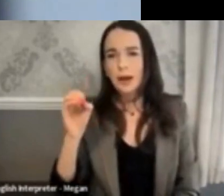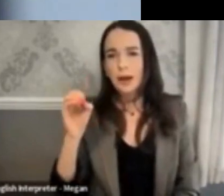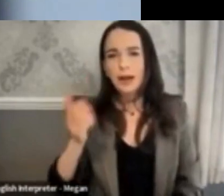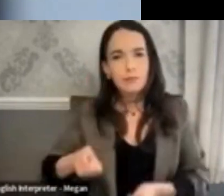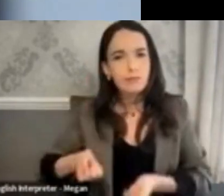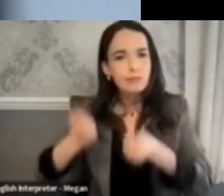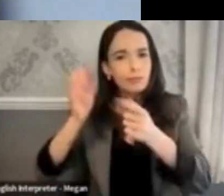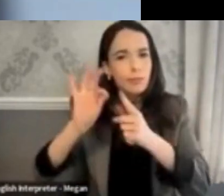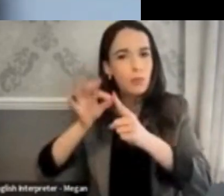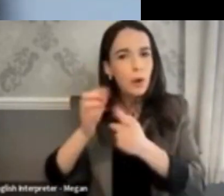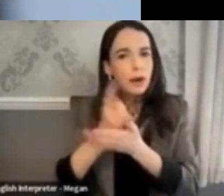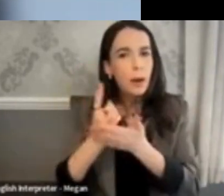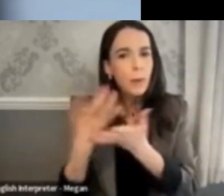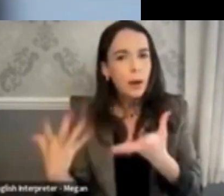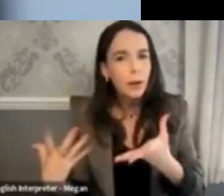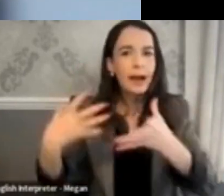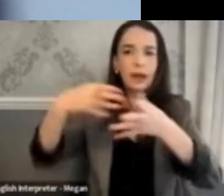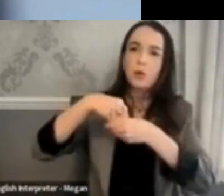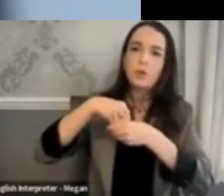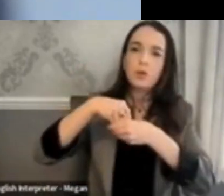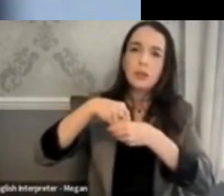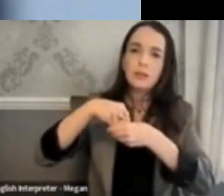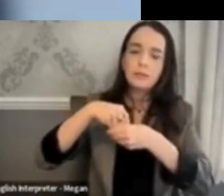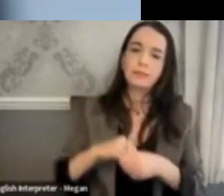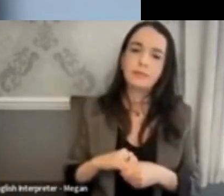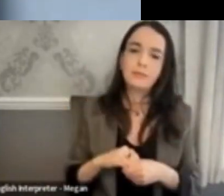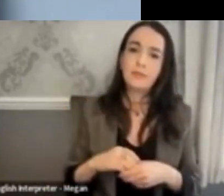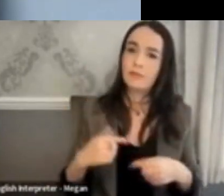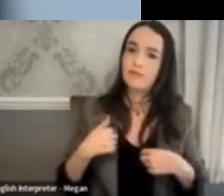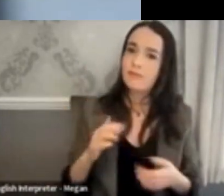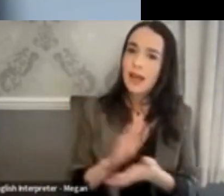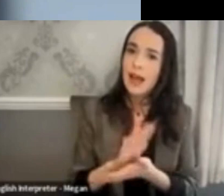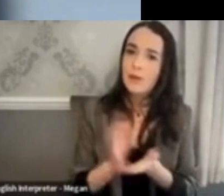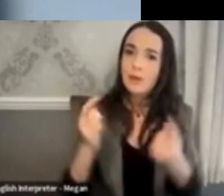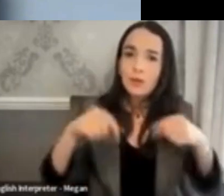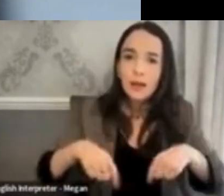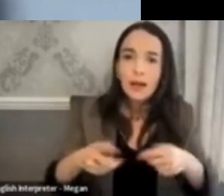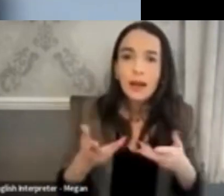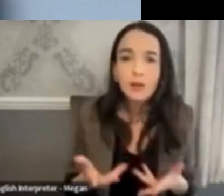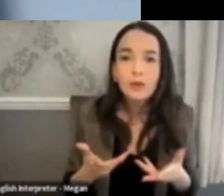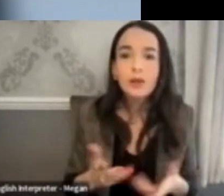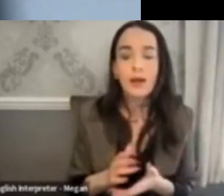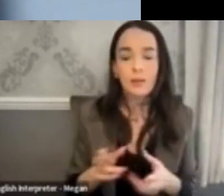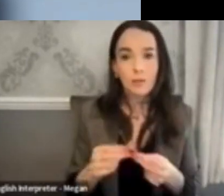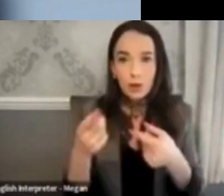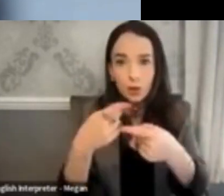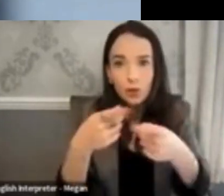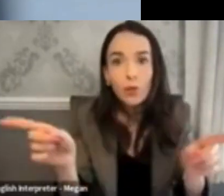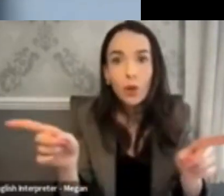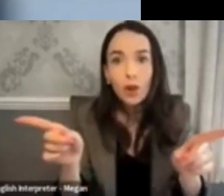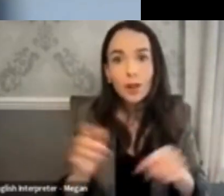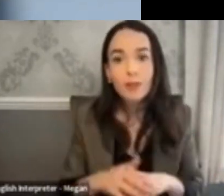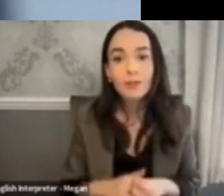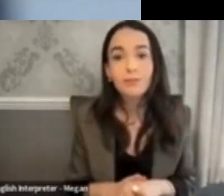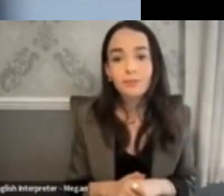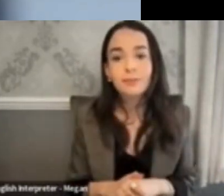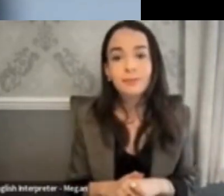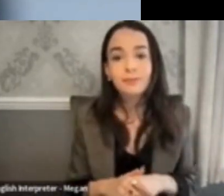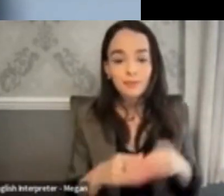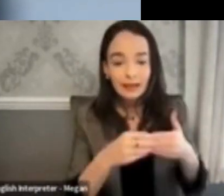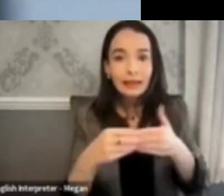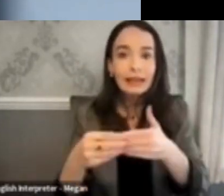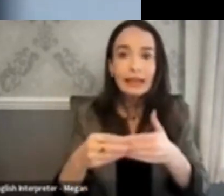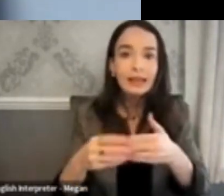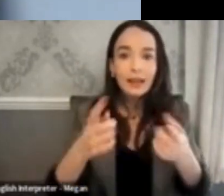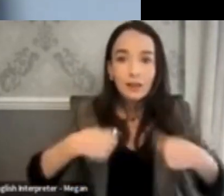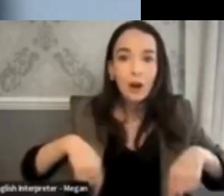And I'm delighted that I'll be able to be here today with all of you, leaders of our new network of